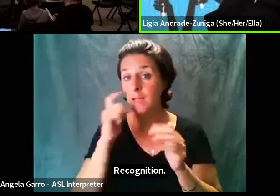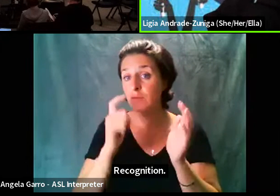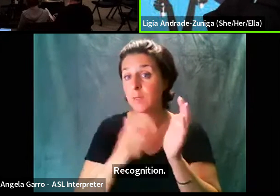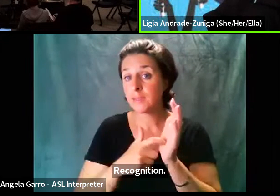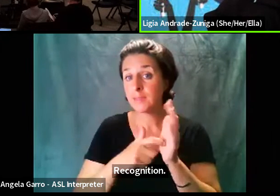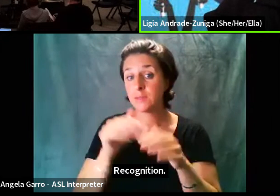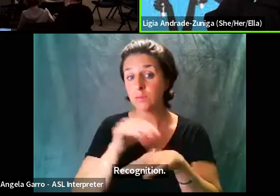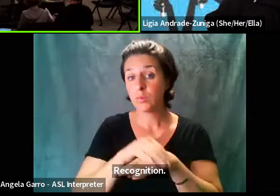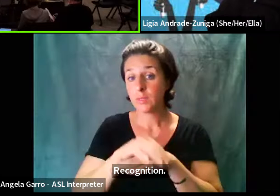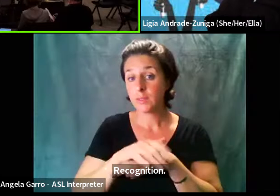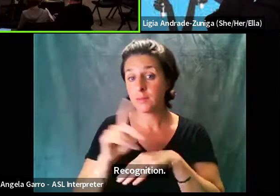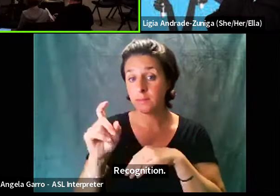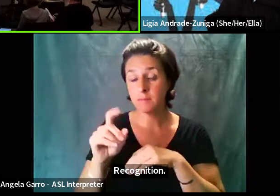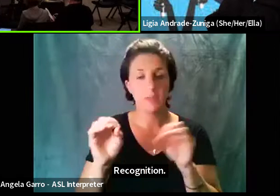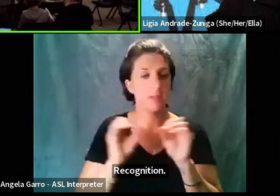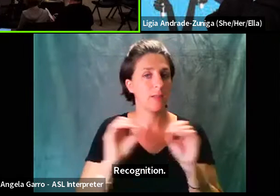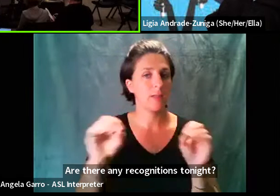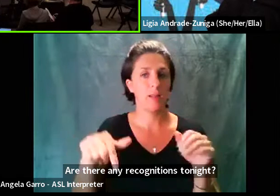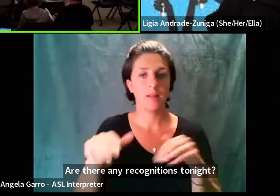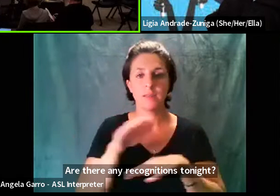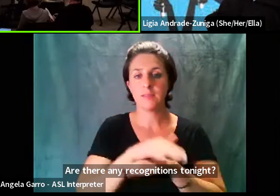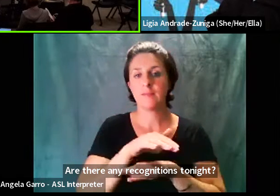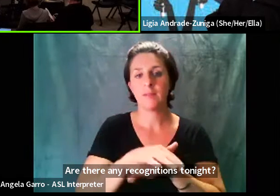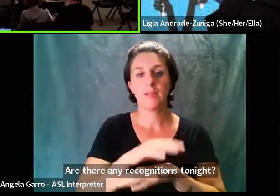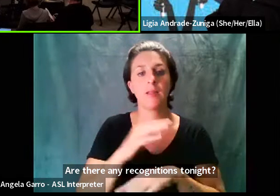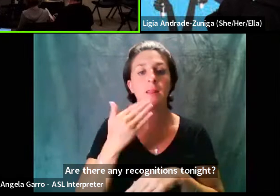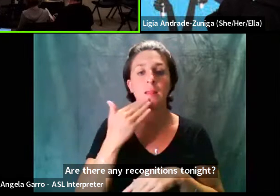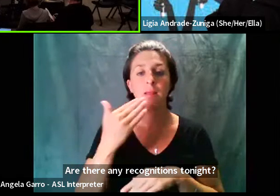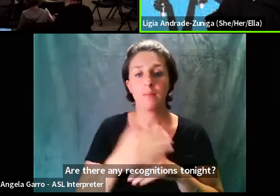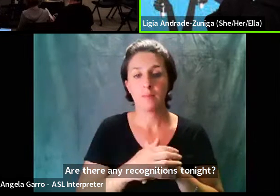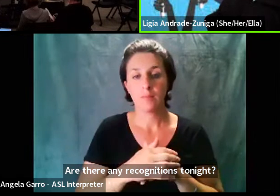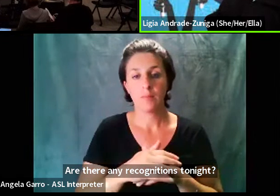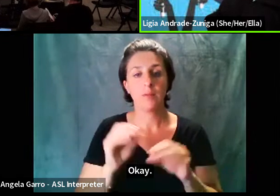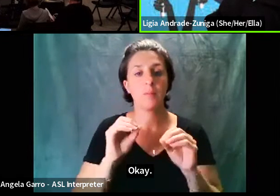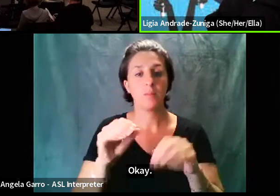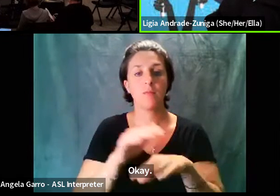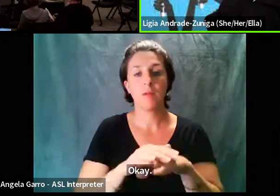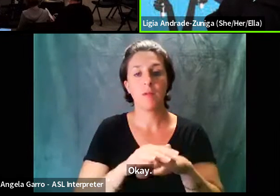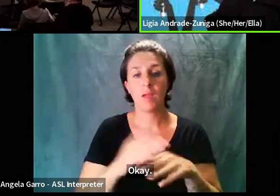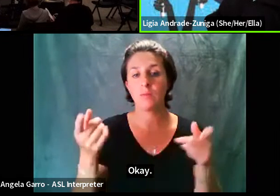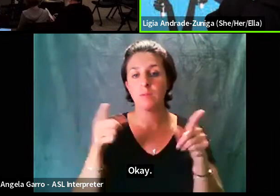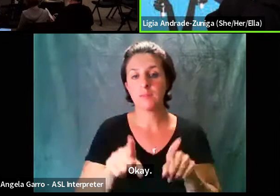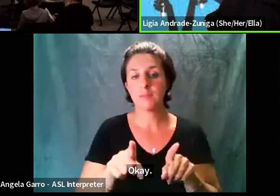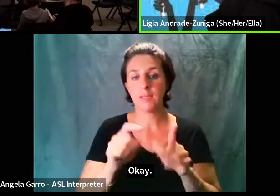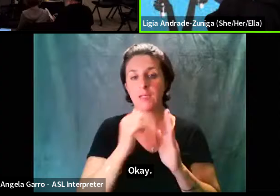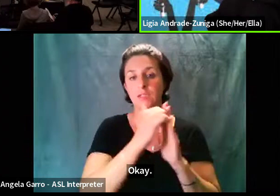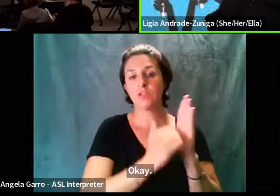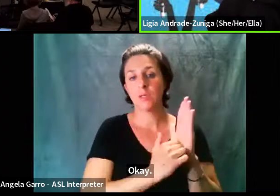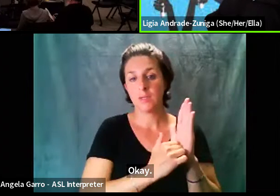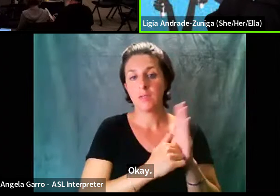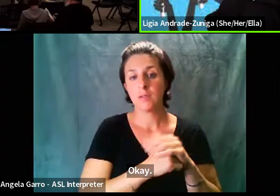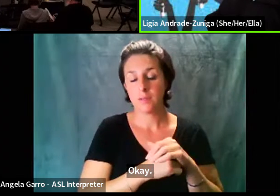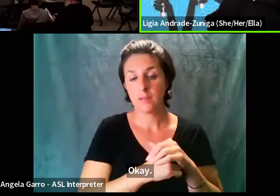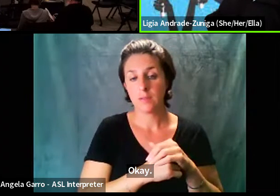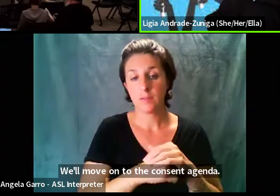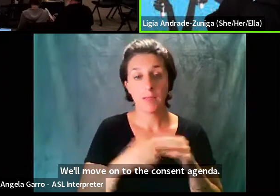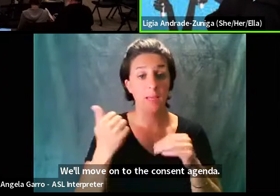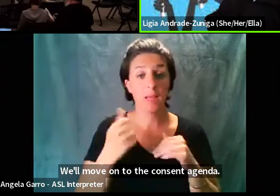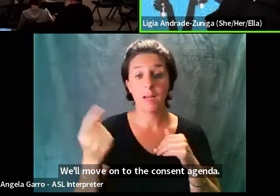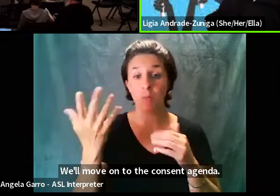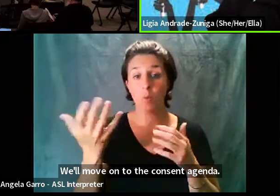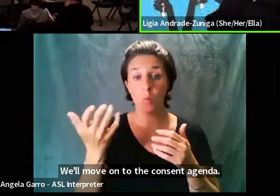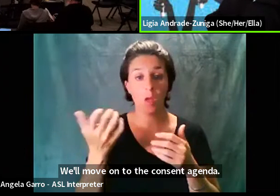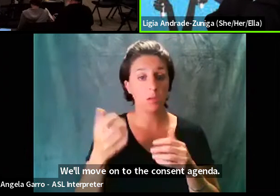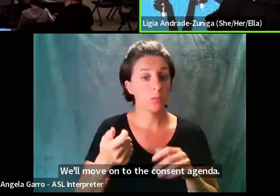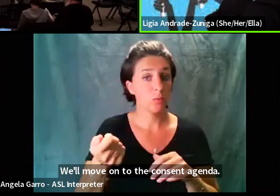tonight? None this evening. Thank you. Okay, we'll move on to the consent agenda. Does anyone want to pull any of